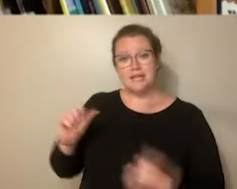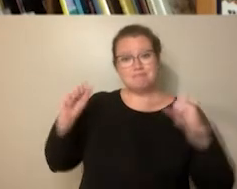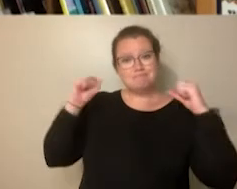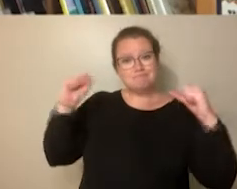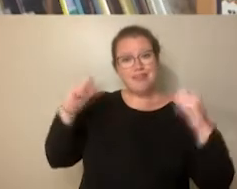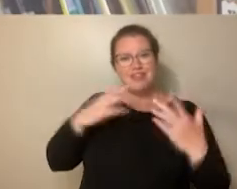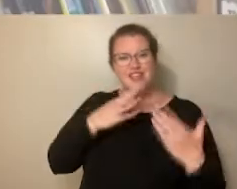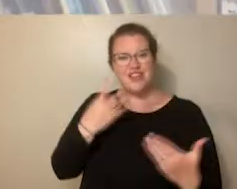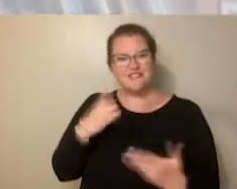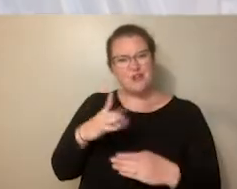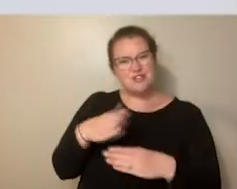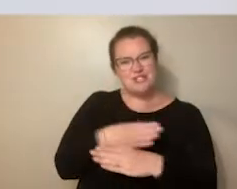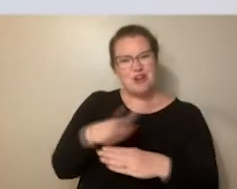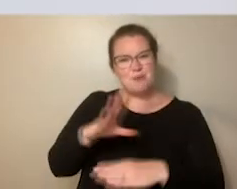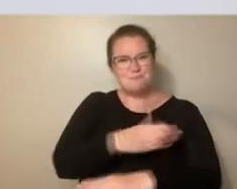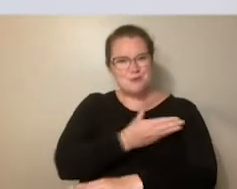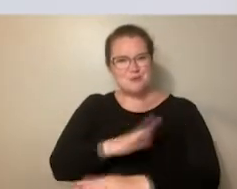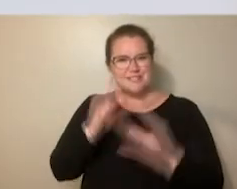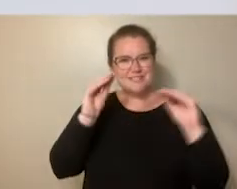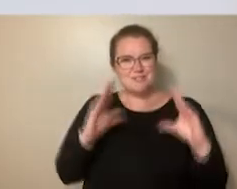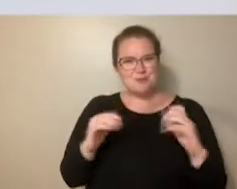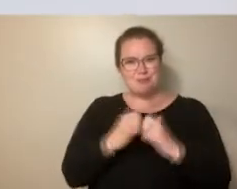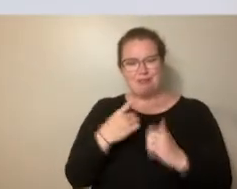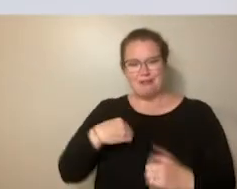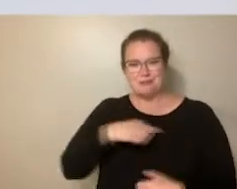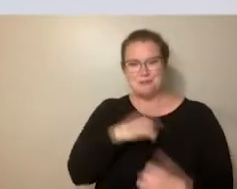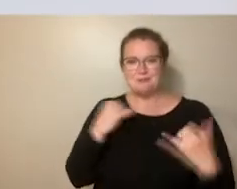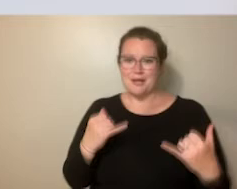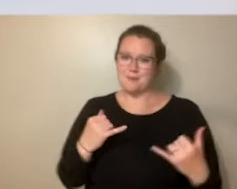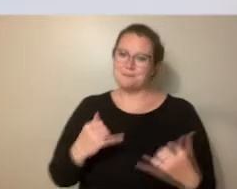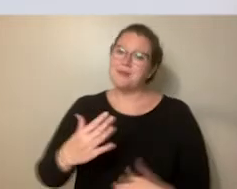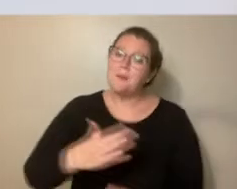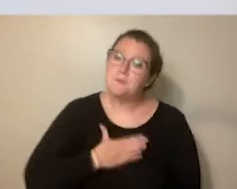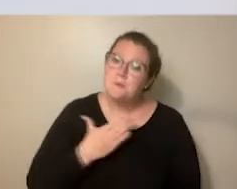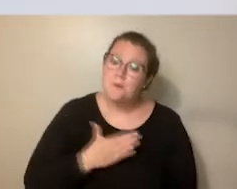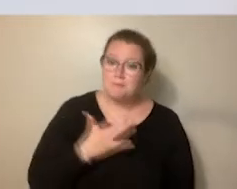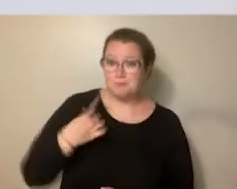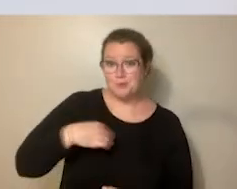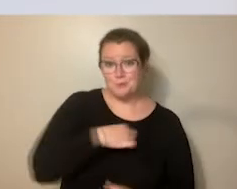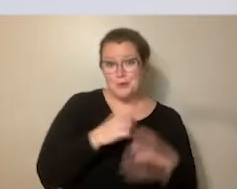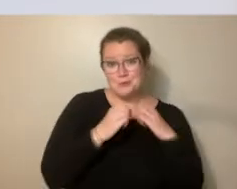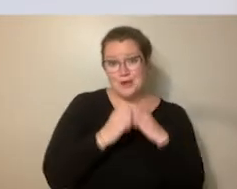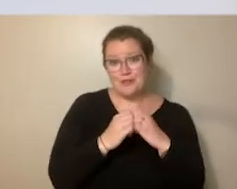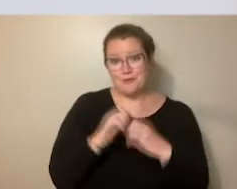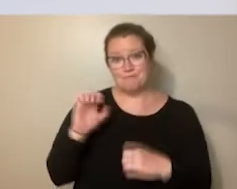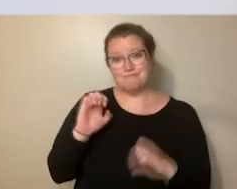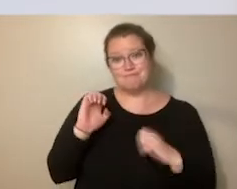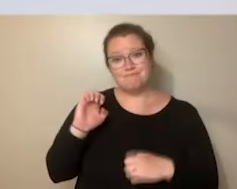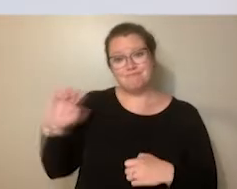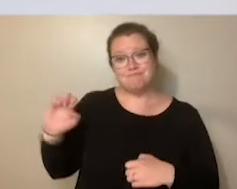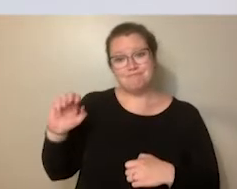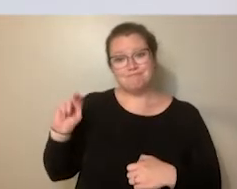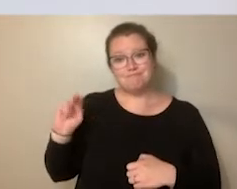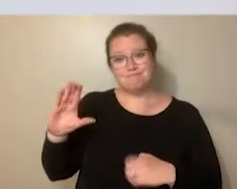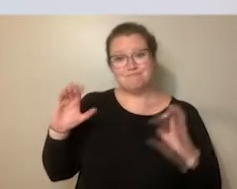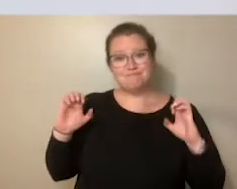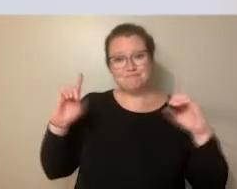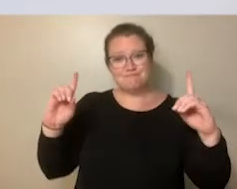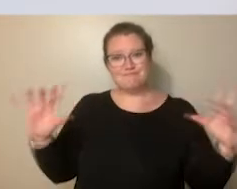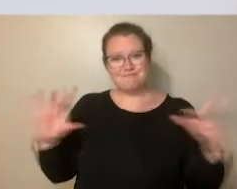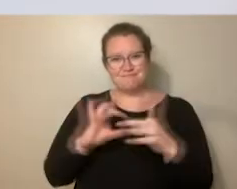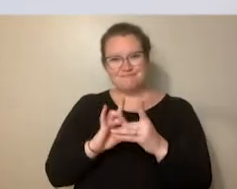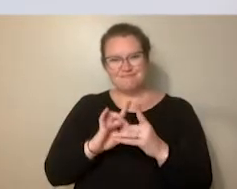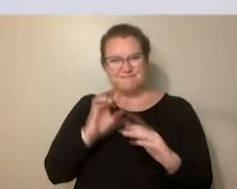with us today. I'm so glad we got to spend this time together on Eastern Carolina Education Connection. And I'm really looking forward to our